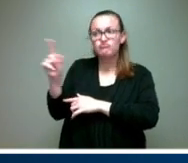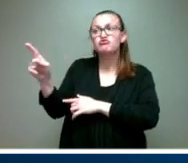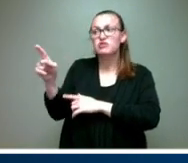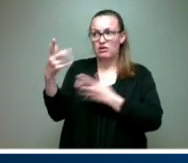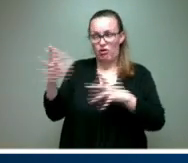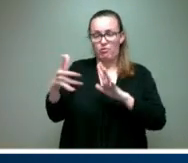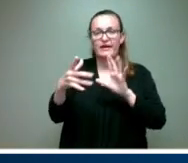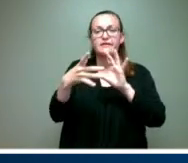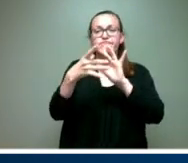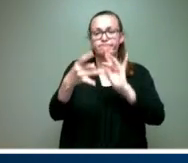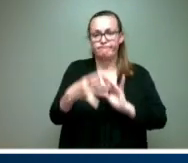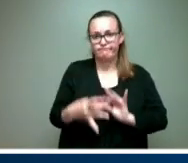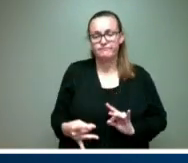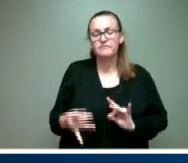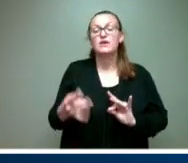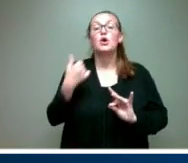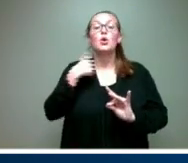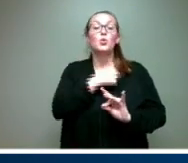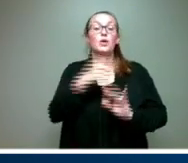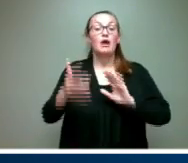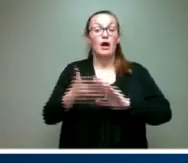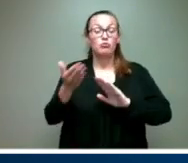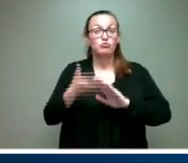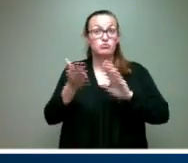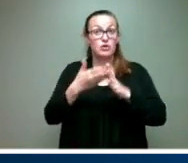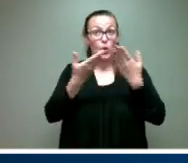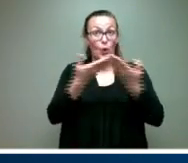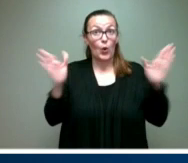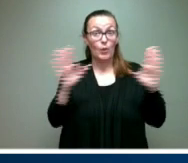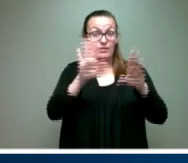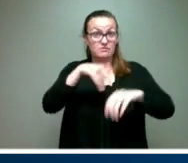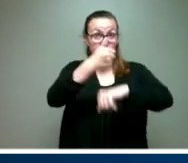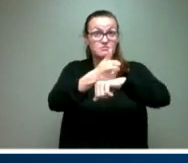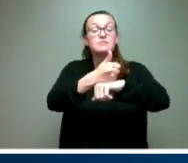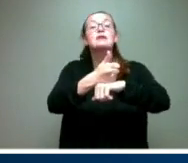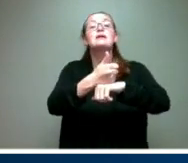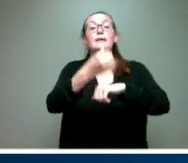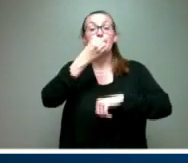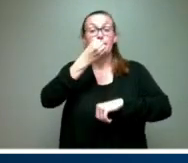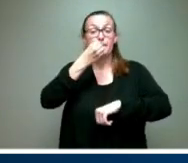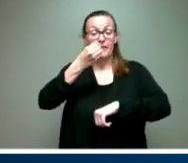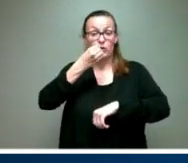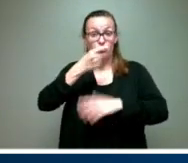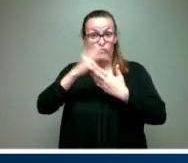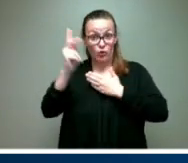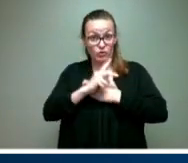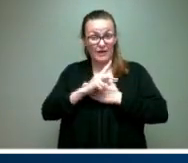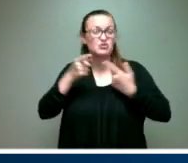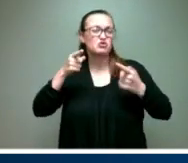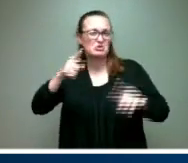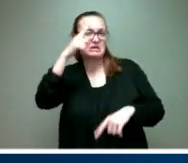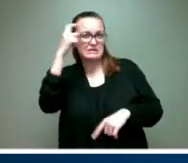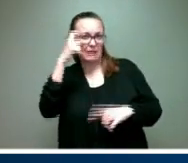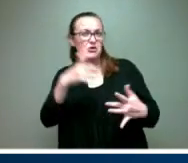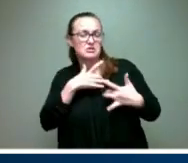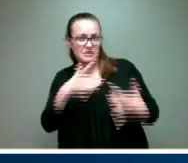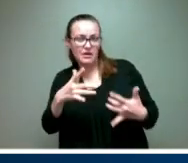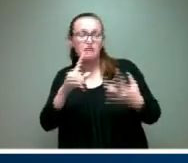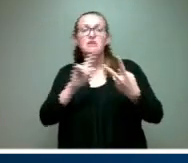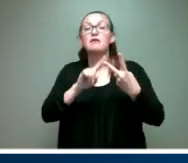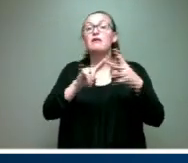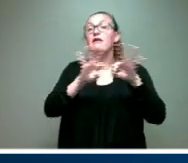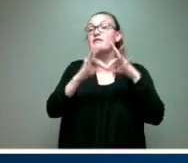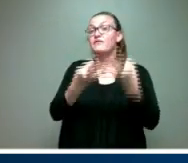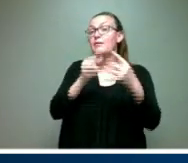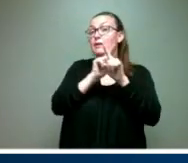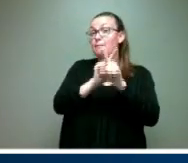site meals. Programs in open site meal programs in the summer. We also partner with Family Mentor Foundation to provide buddy